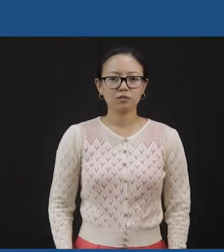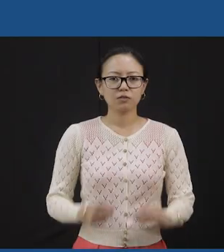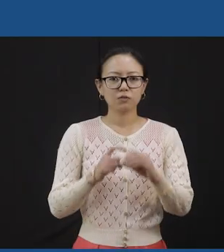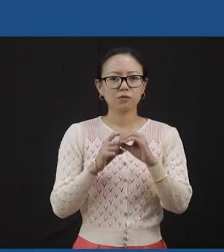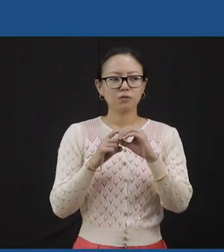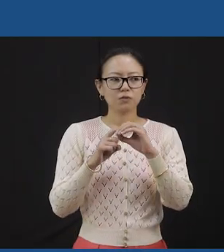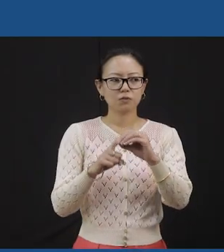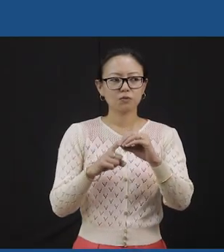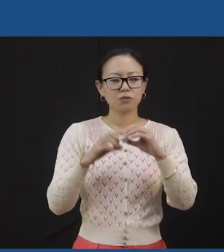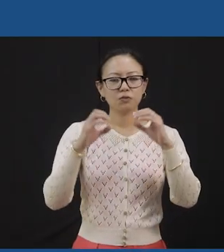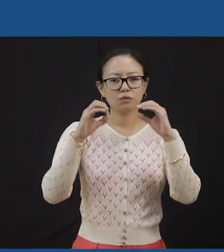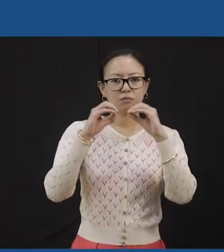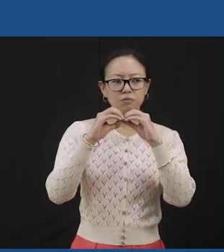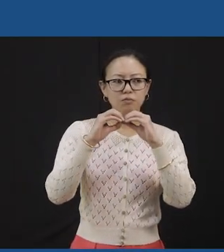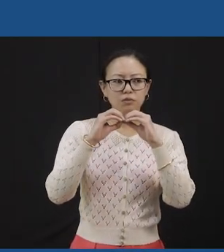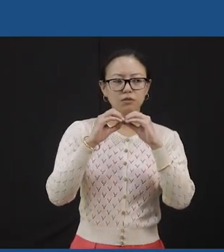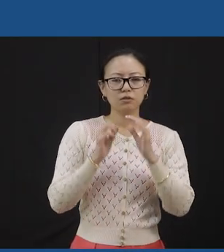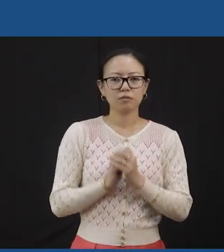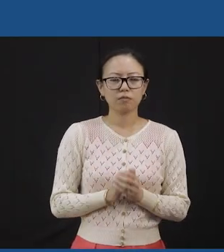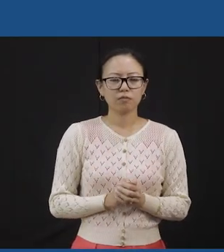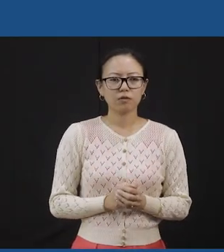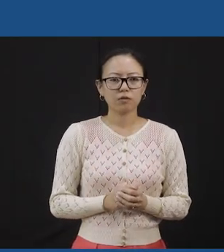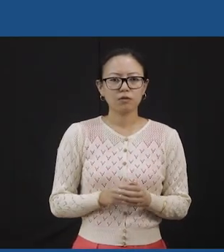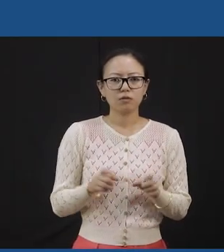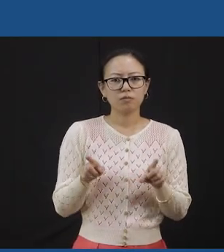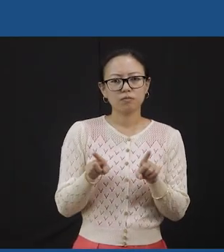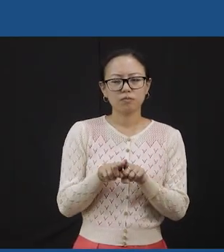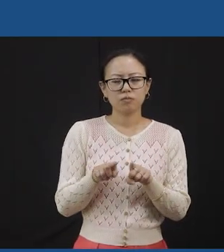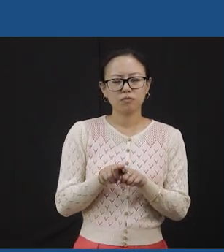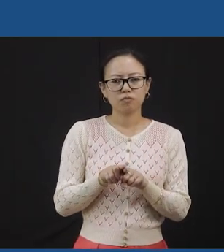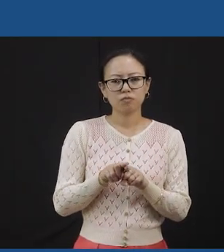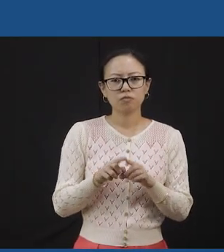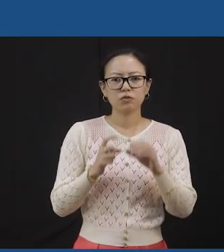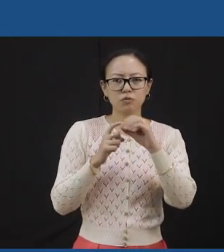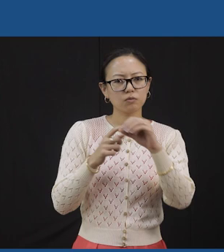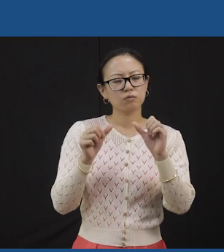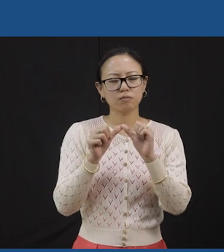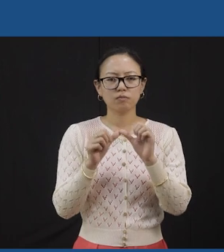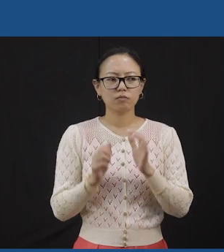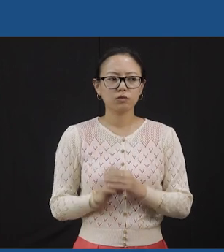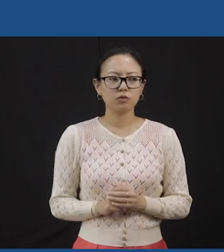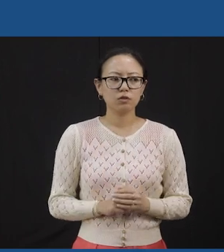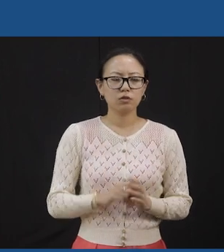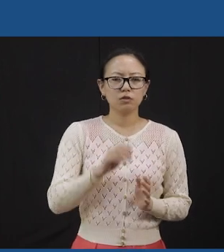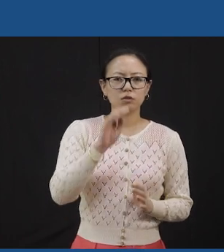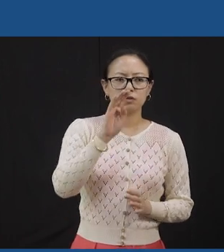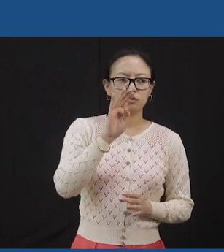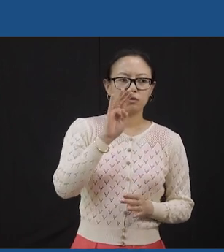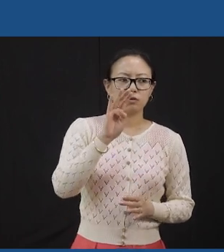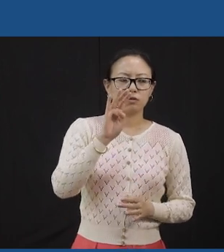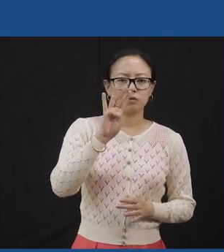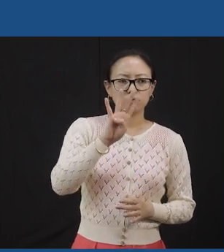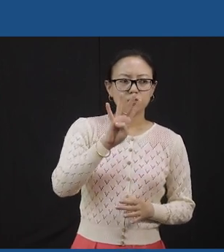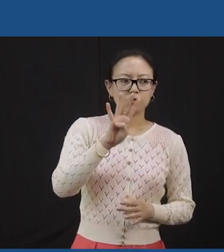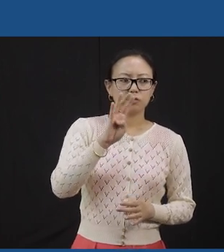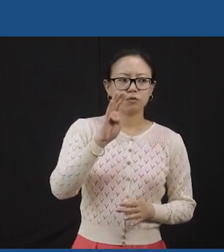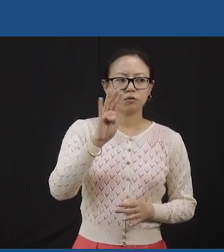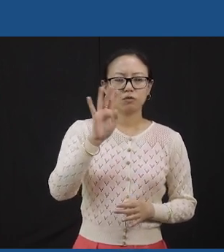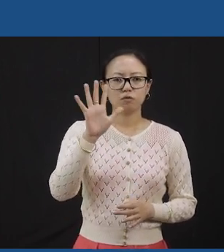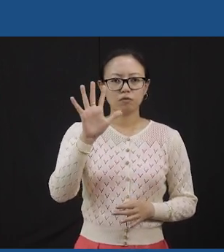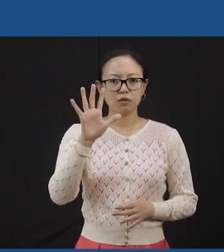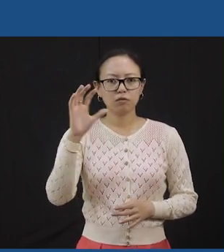And so here we will arrange in the column again, according to a place value. So 0, 5, and